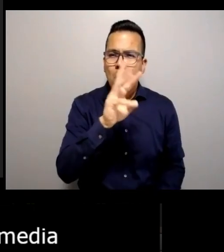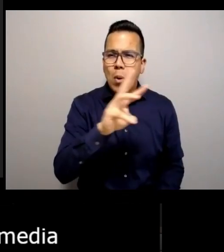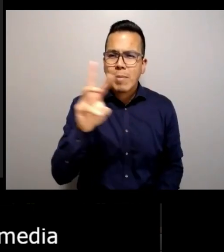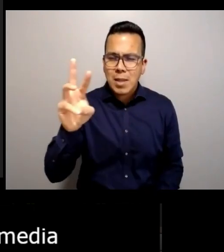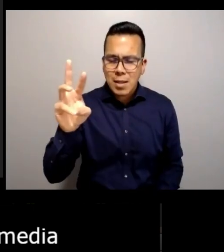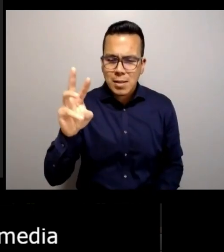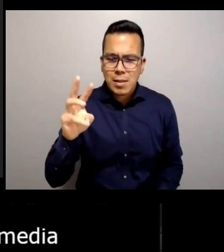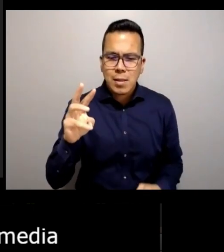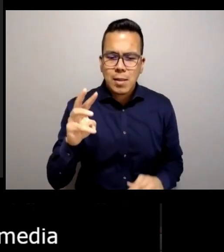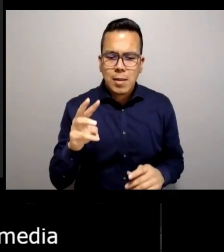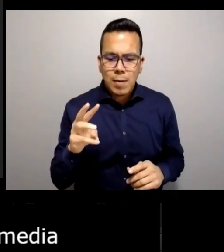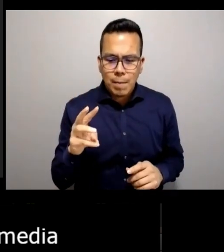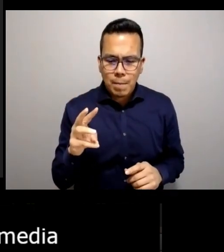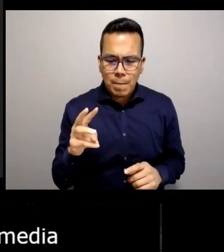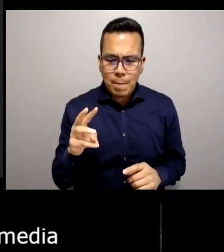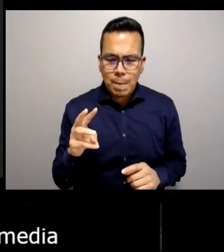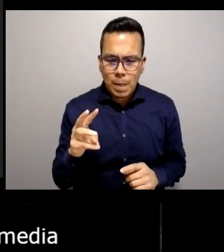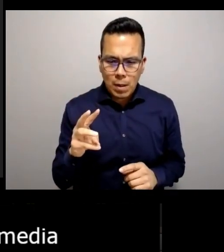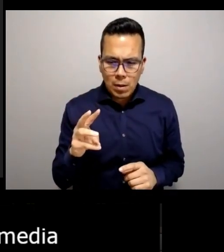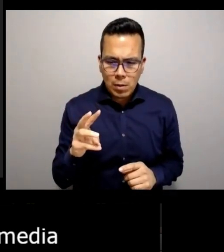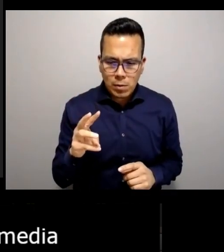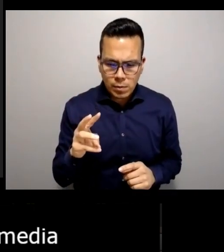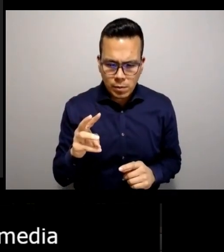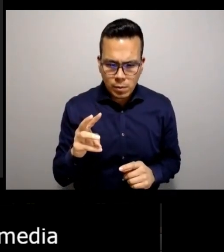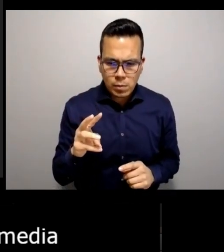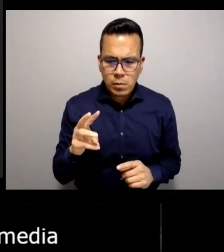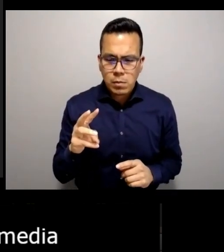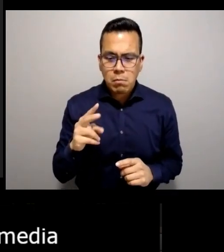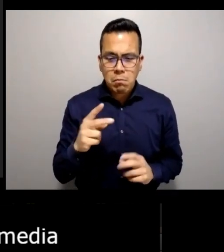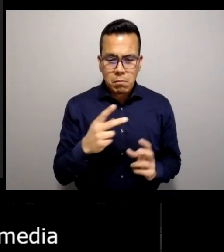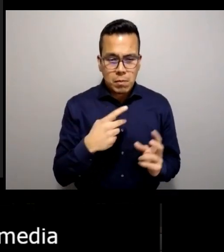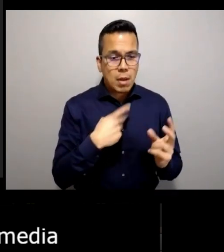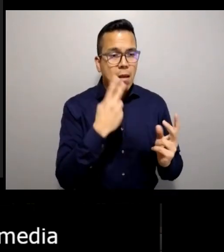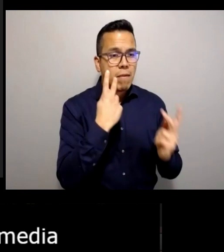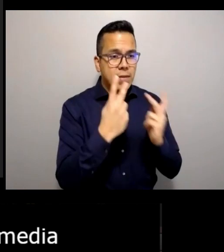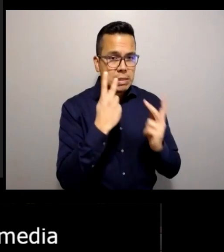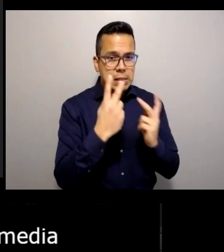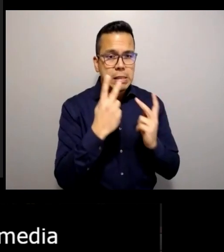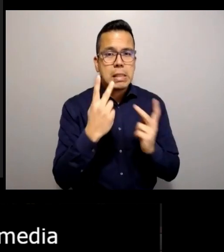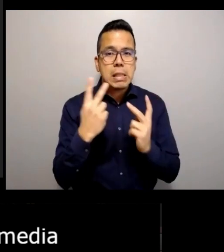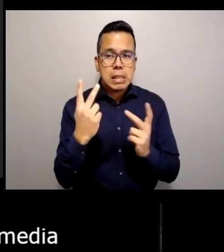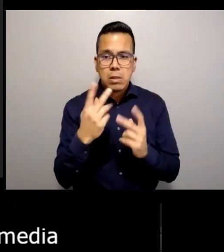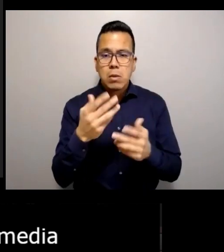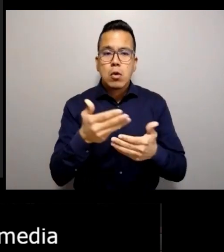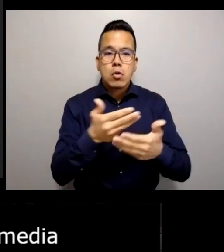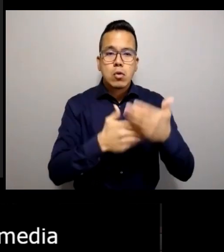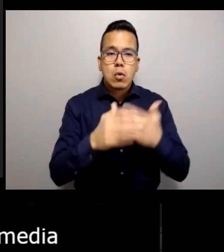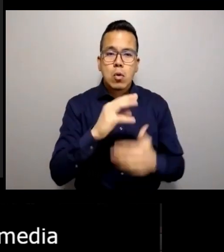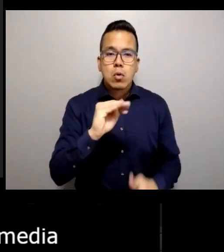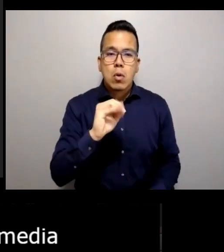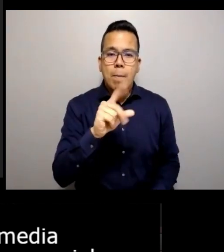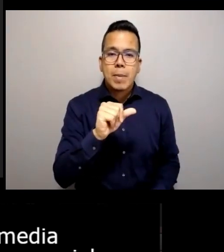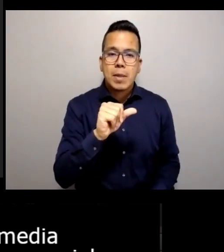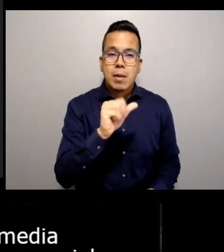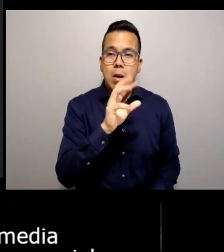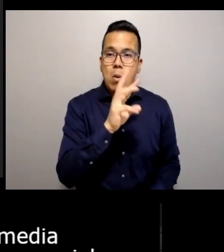few exceptions, I've seen social media websites of